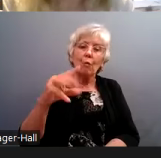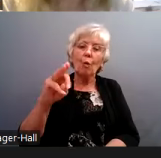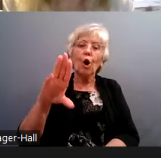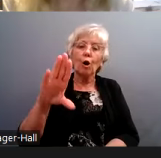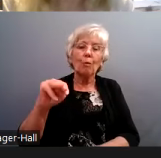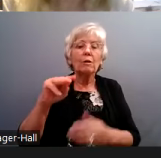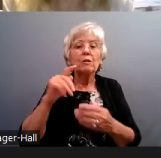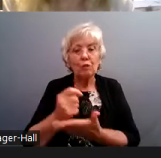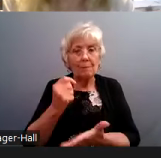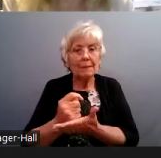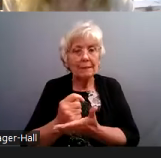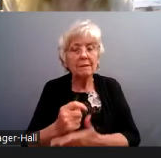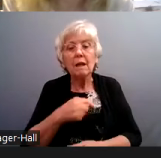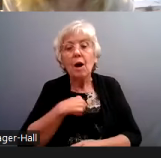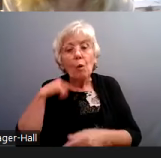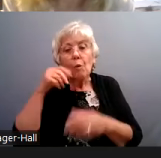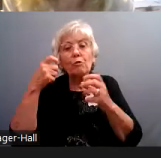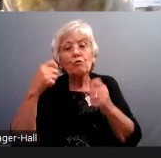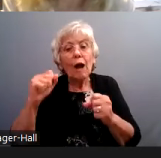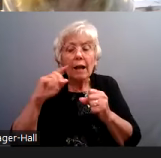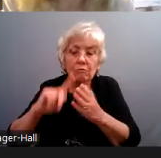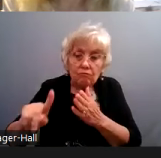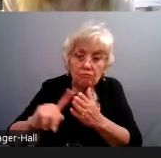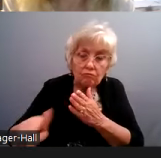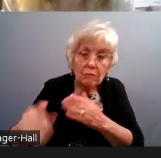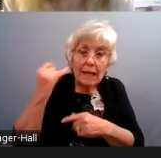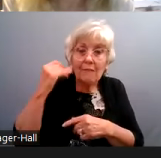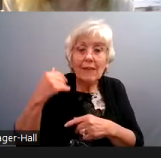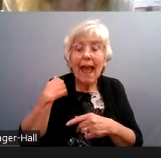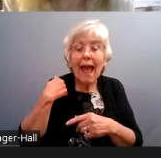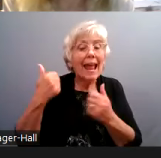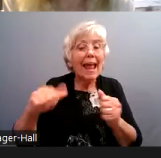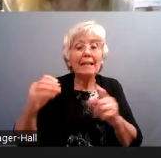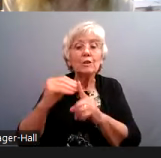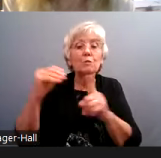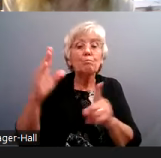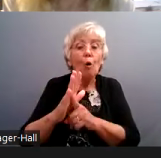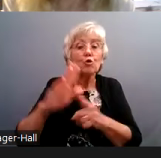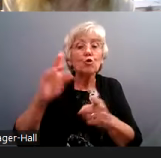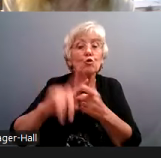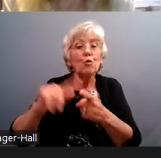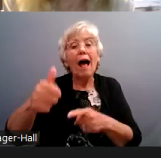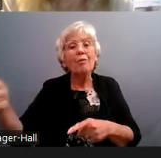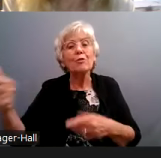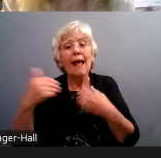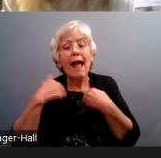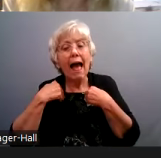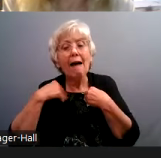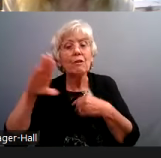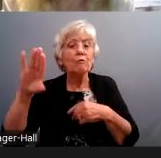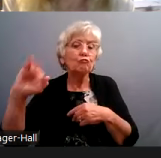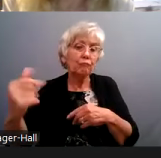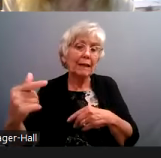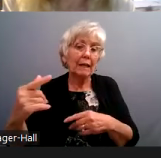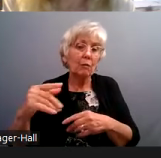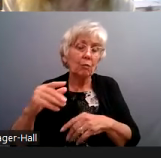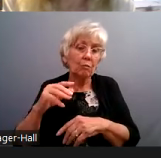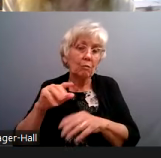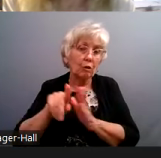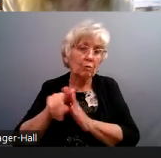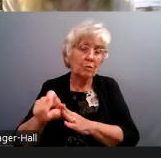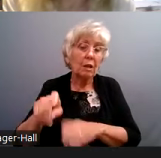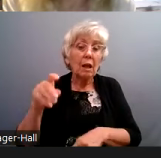gonna also try to find out if they've had any ringworm exposure, because that might help us decide if this really is ringworm